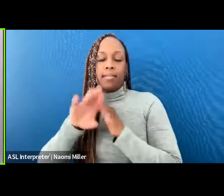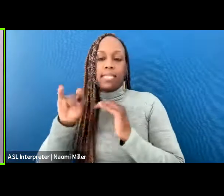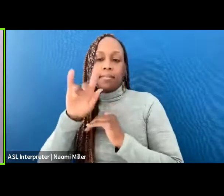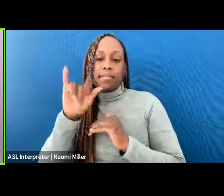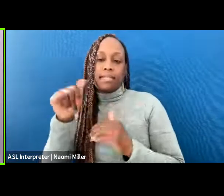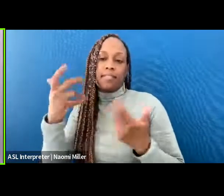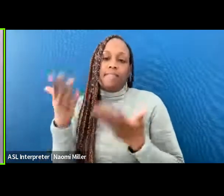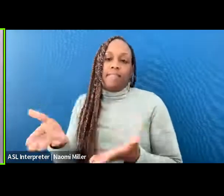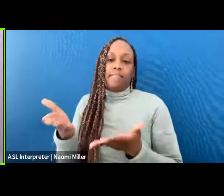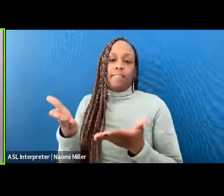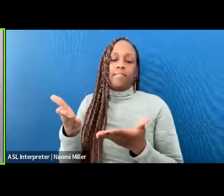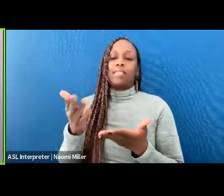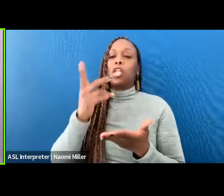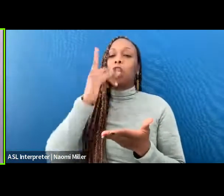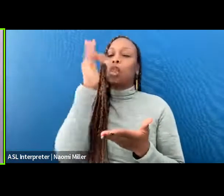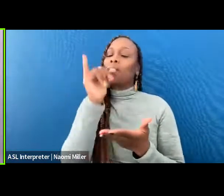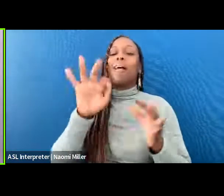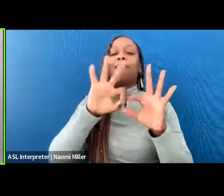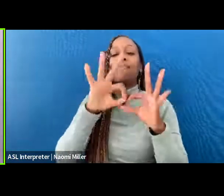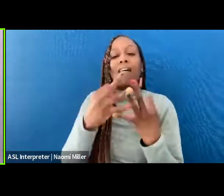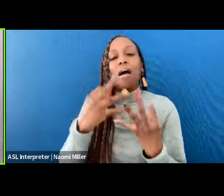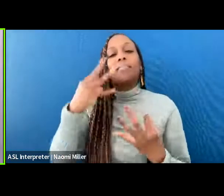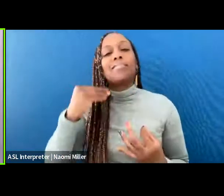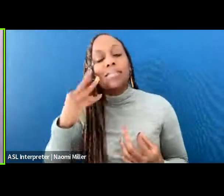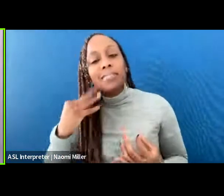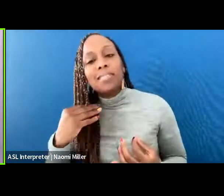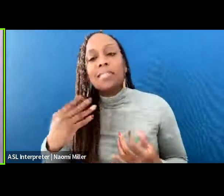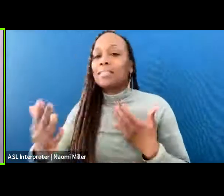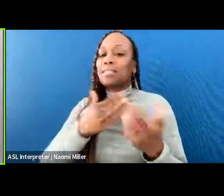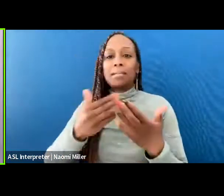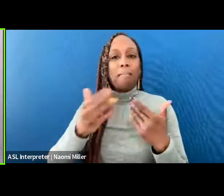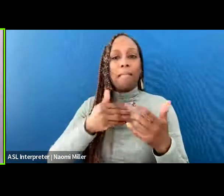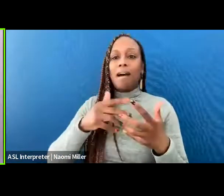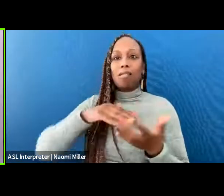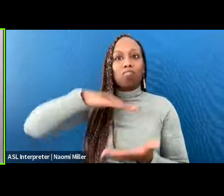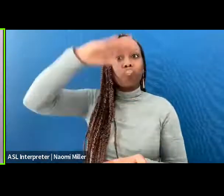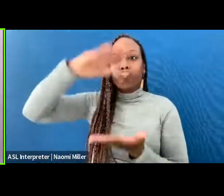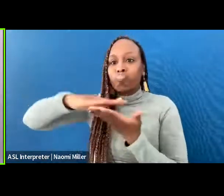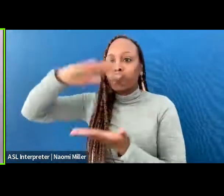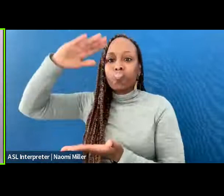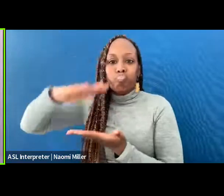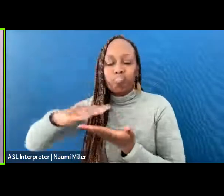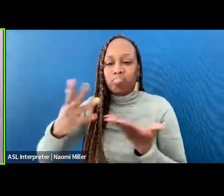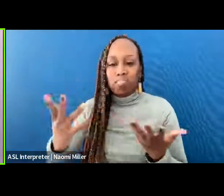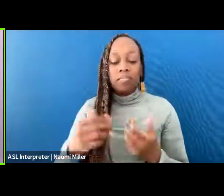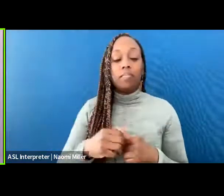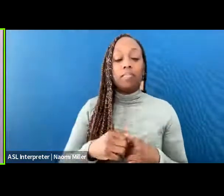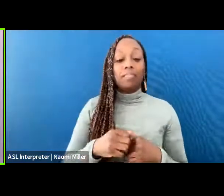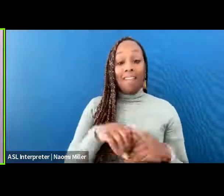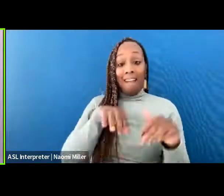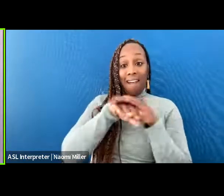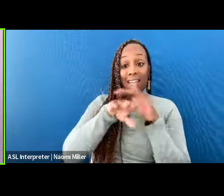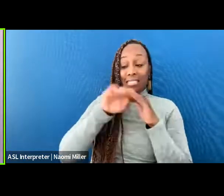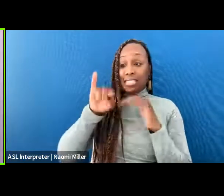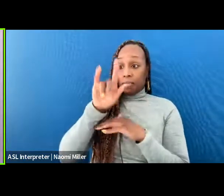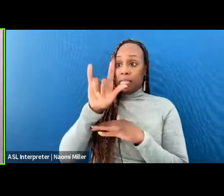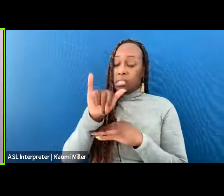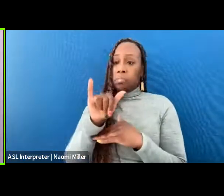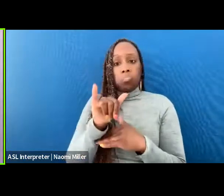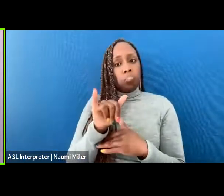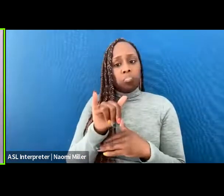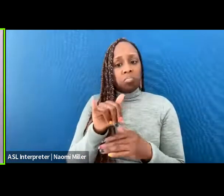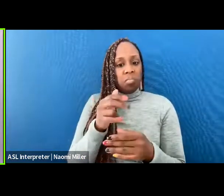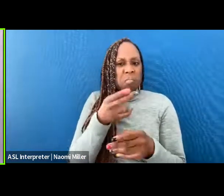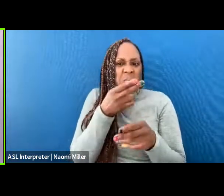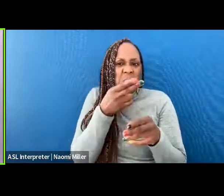of familial experience, no matter the magnitude. Even when access intimacy has existed in small